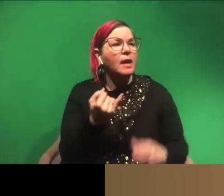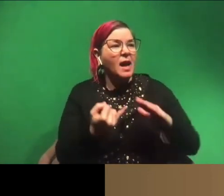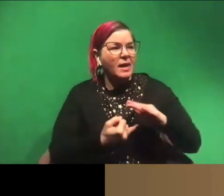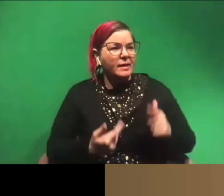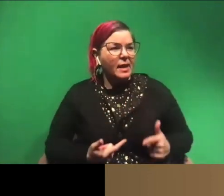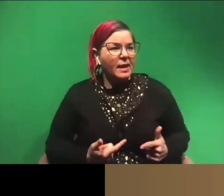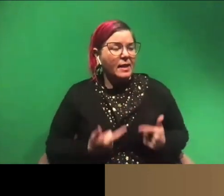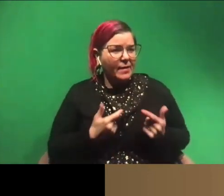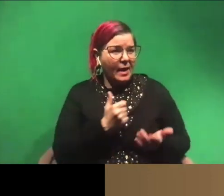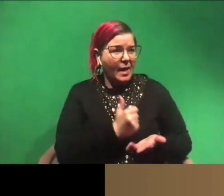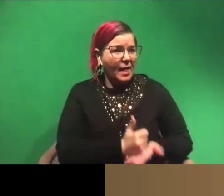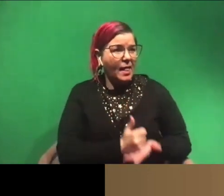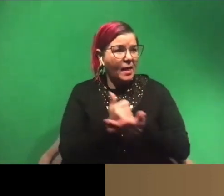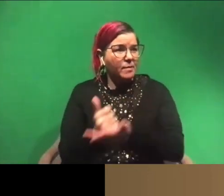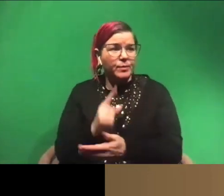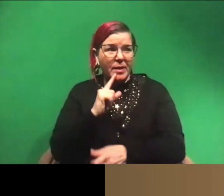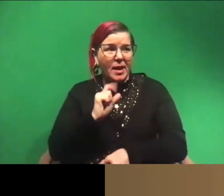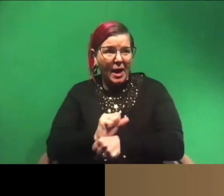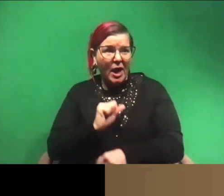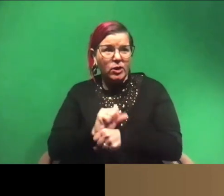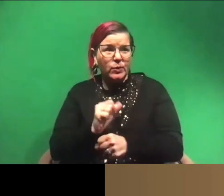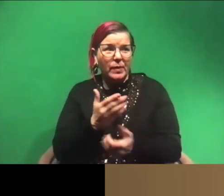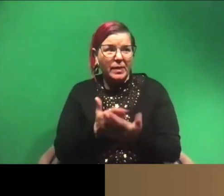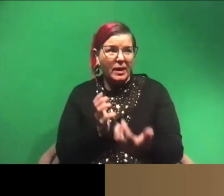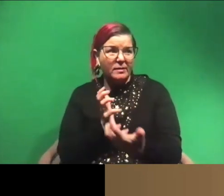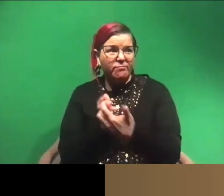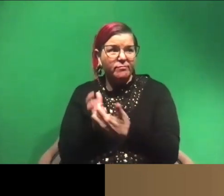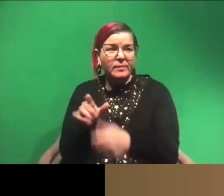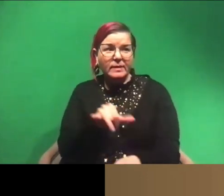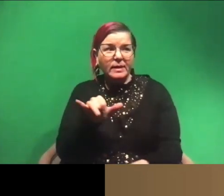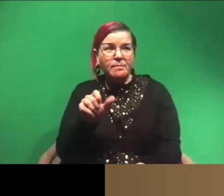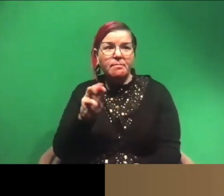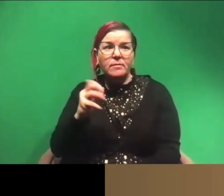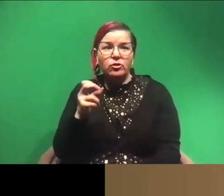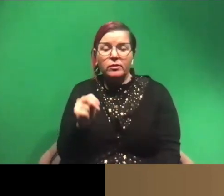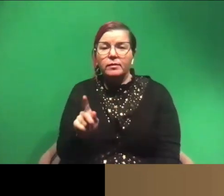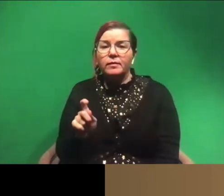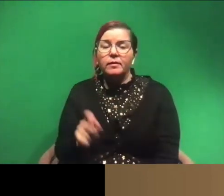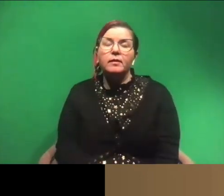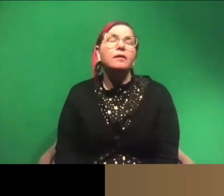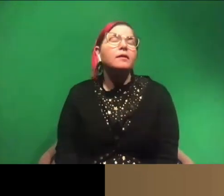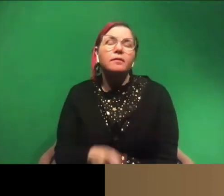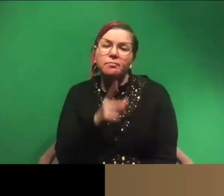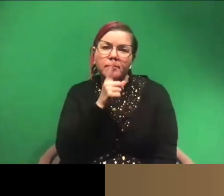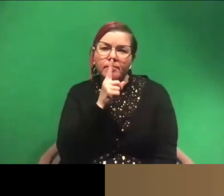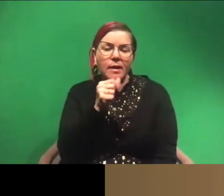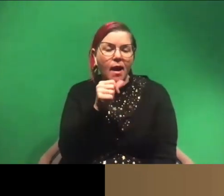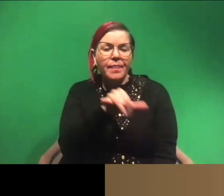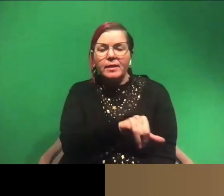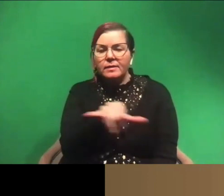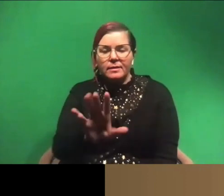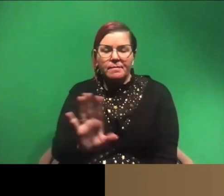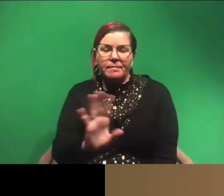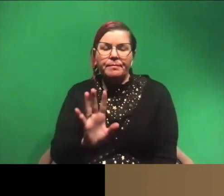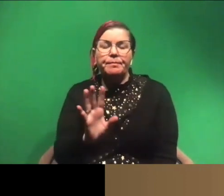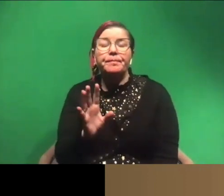with the actual variables that one faces in missions? So it's not the same. It's what